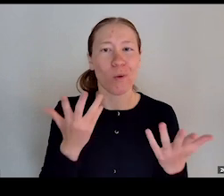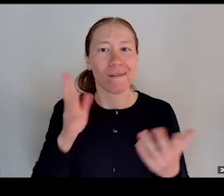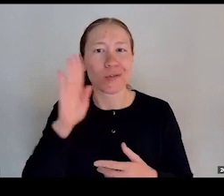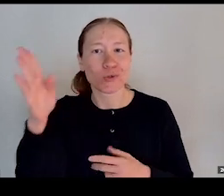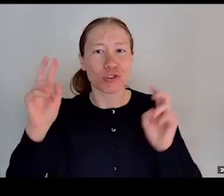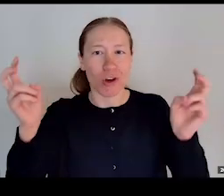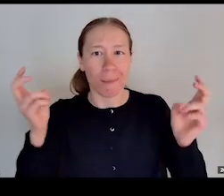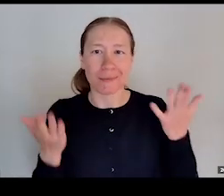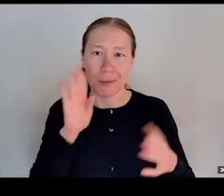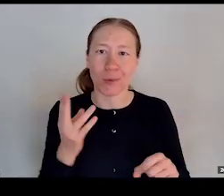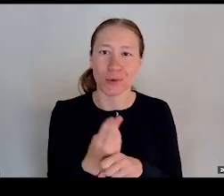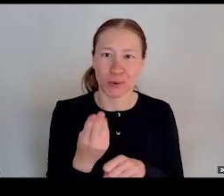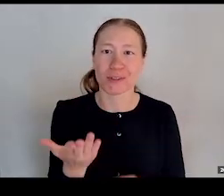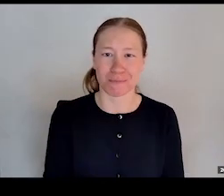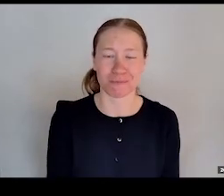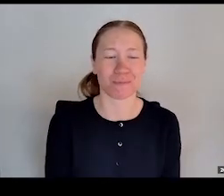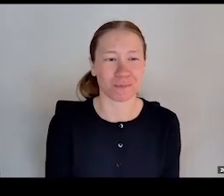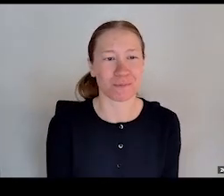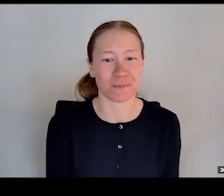future webinars.